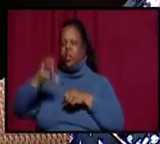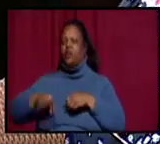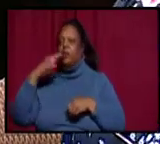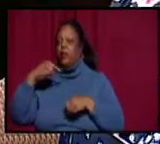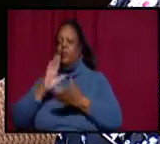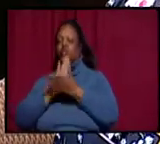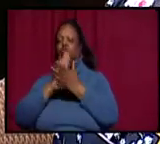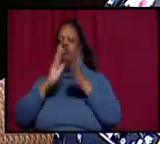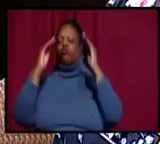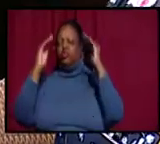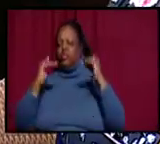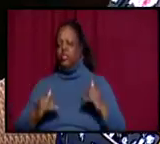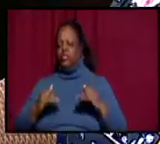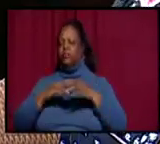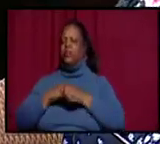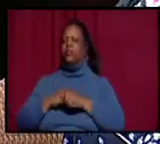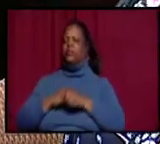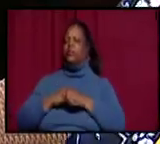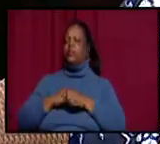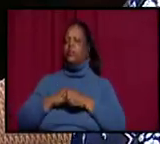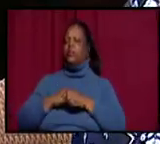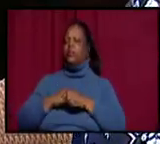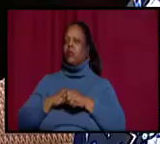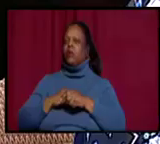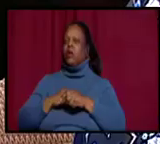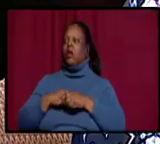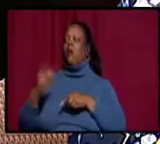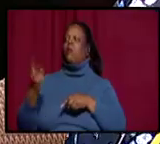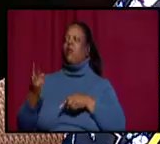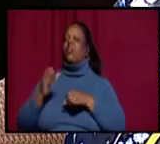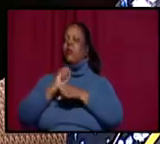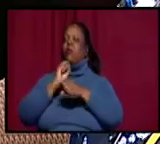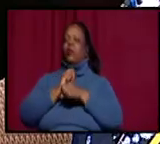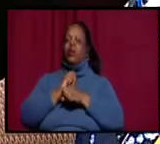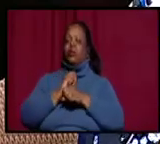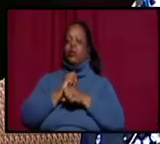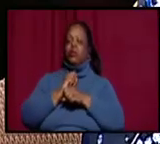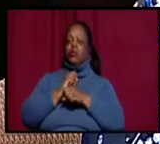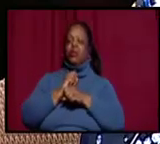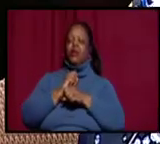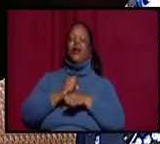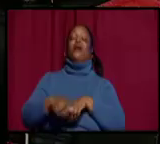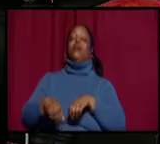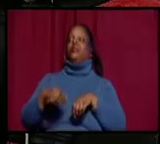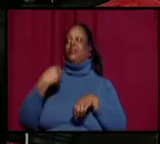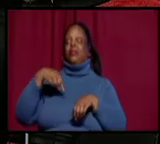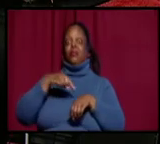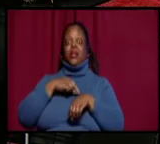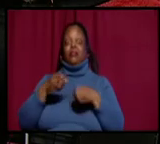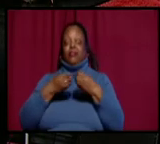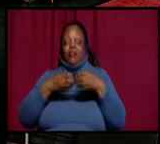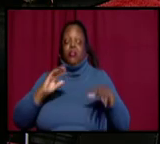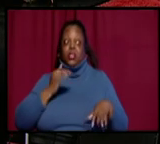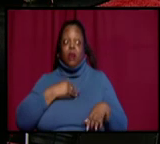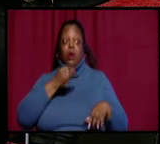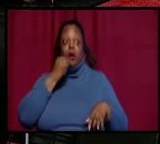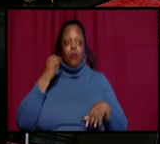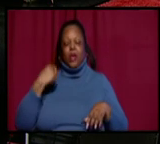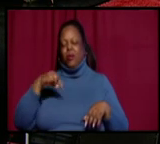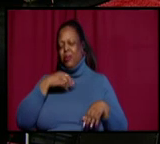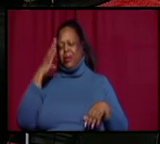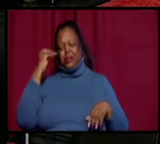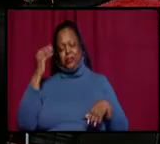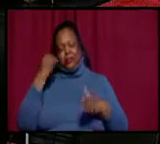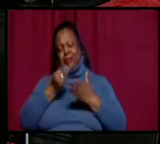System. And even with both of them working, we still lost our home. That's right. We were going through